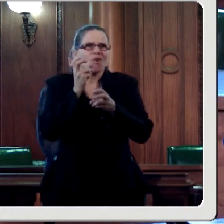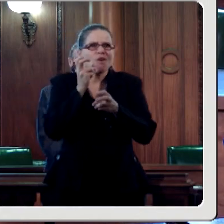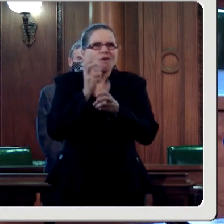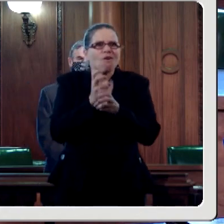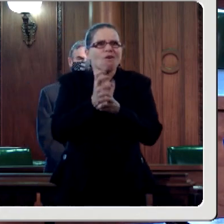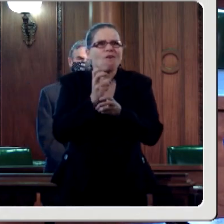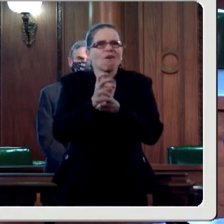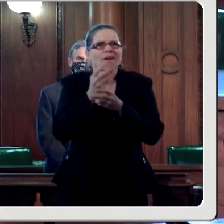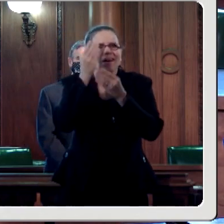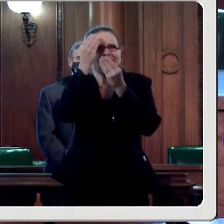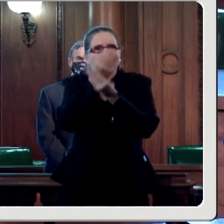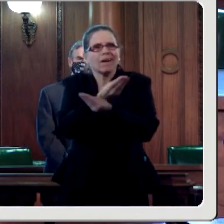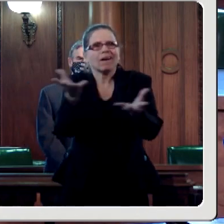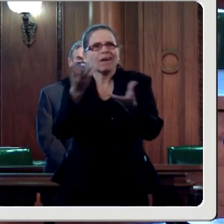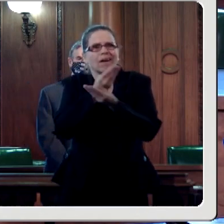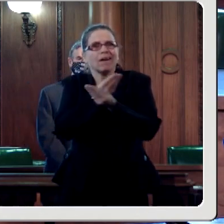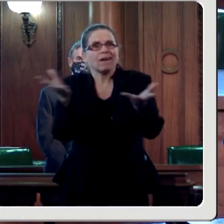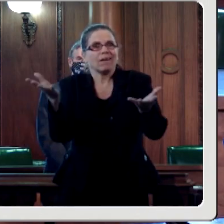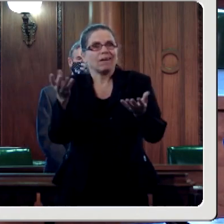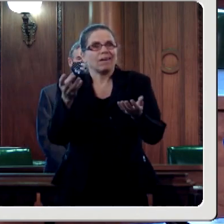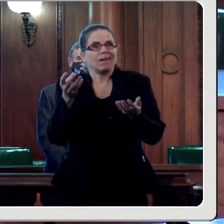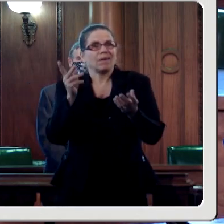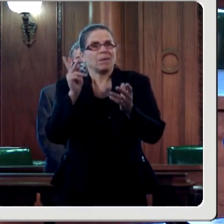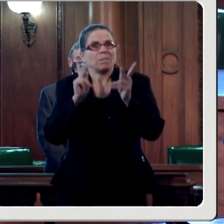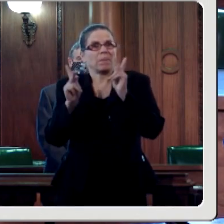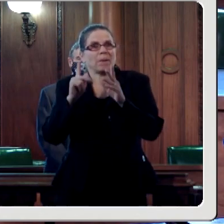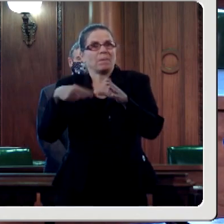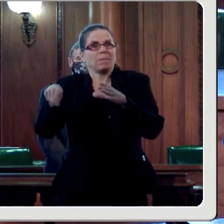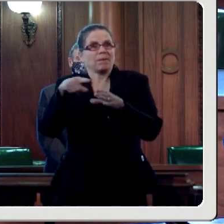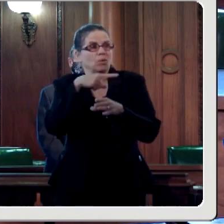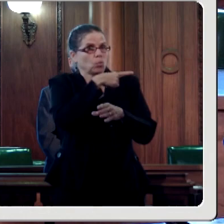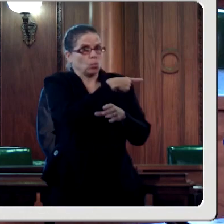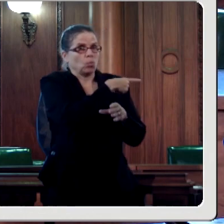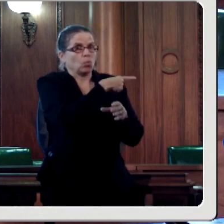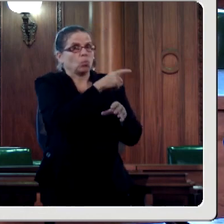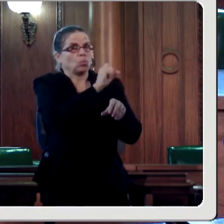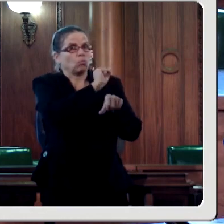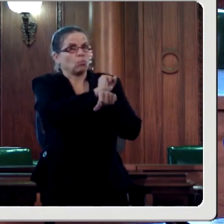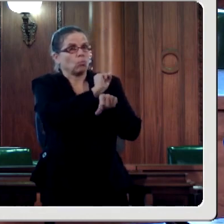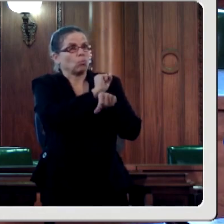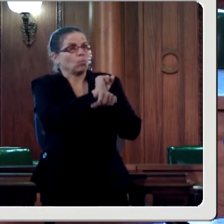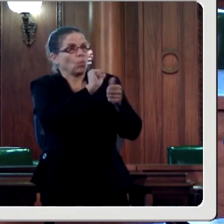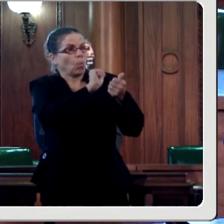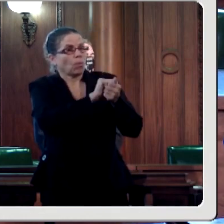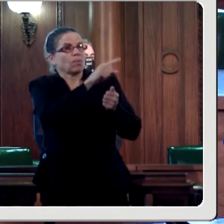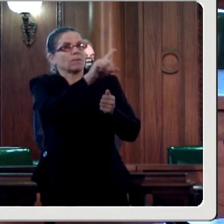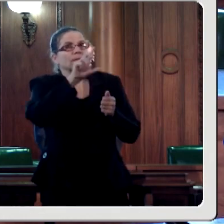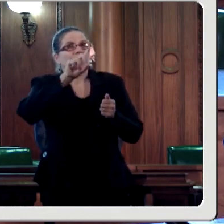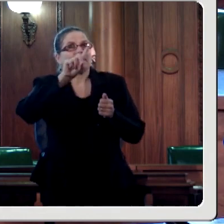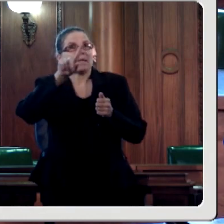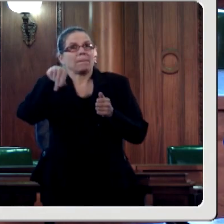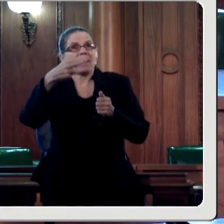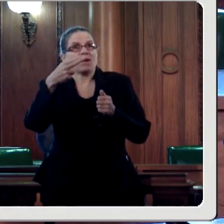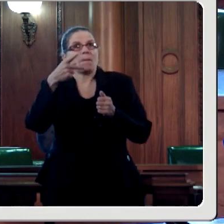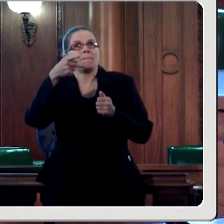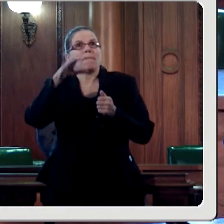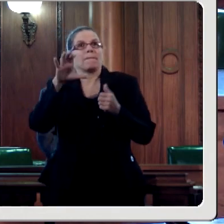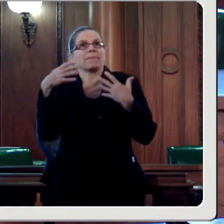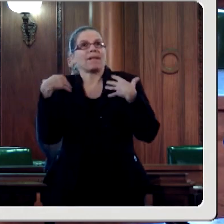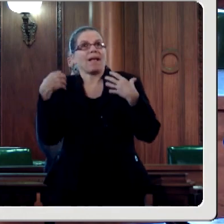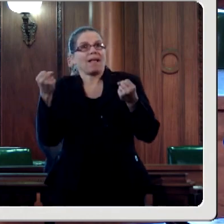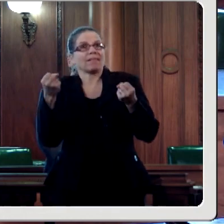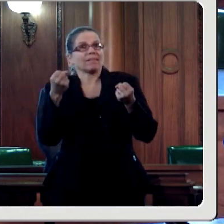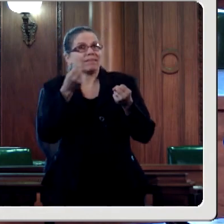the Department of Public Health over these mitigation efforts that they're going to be bringing, have they addressed specifically how they're going to tailor